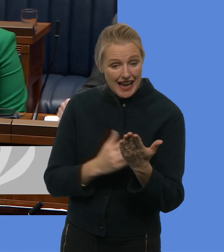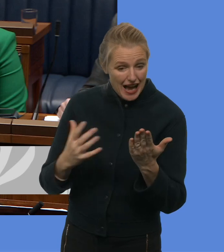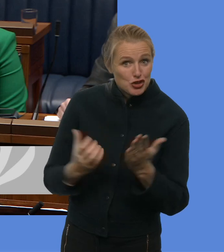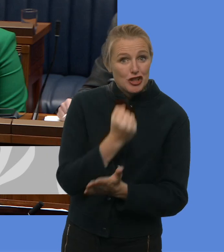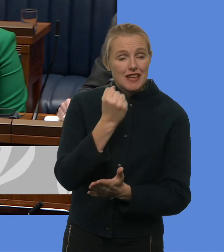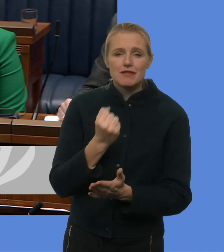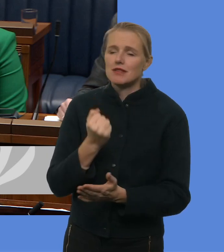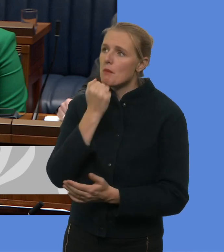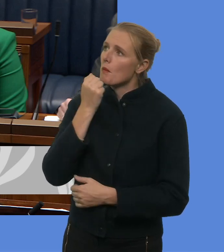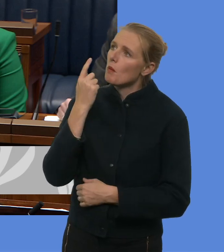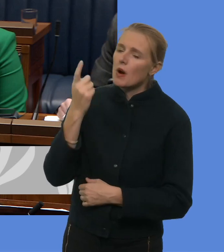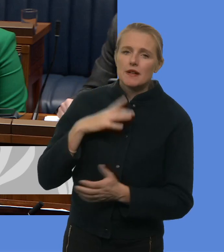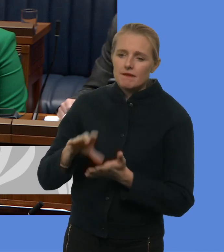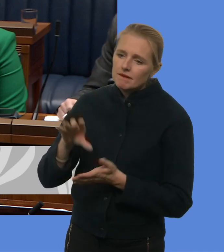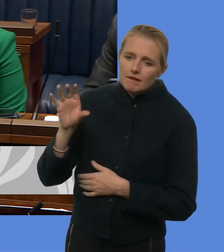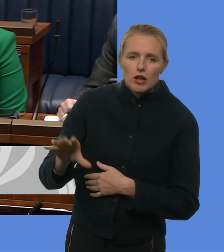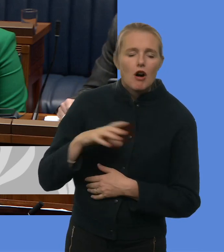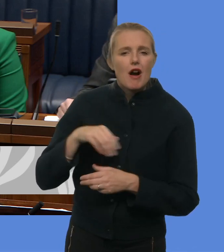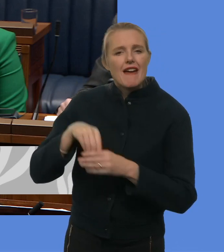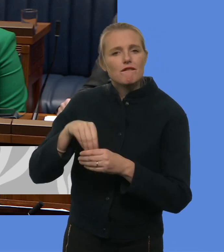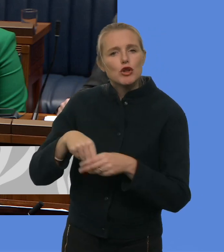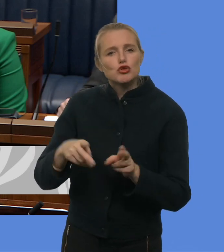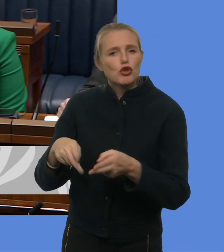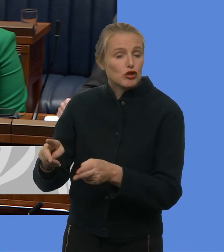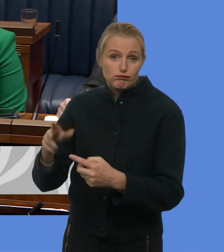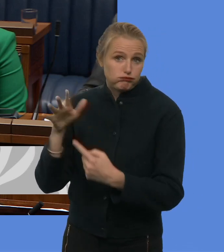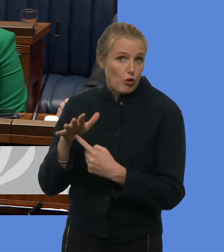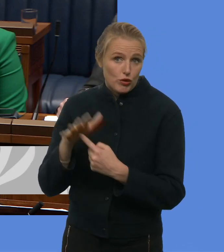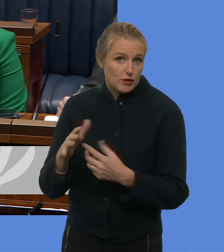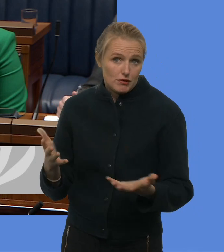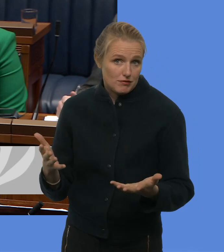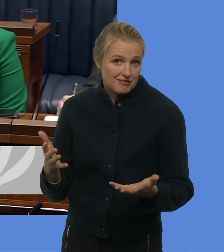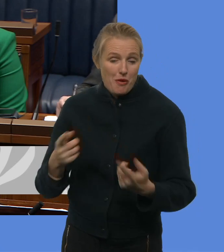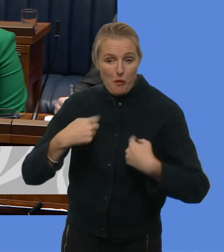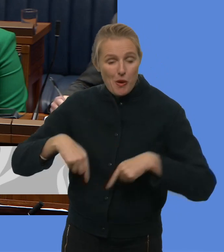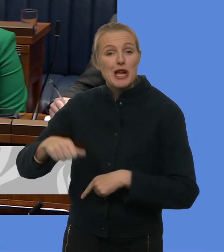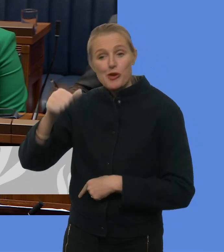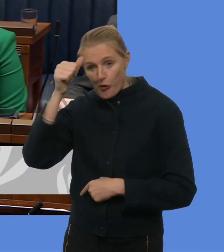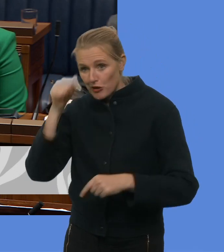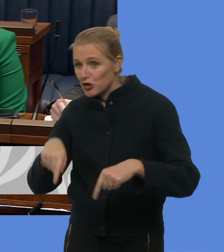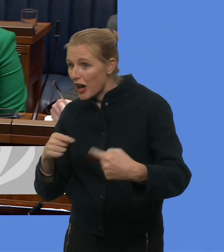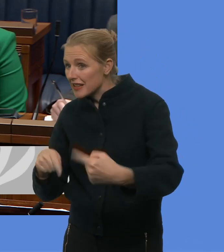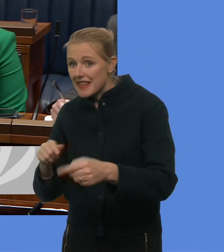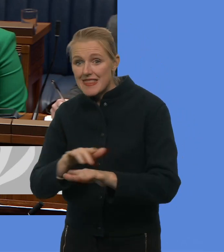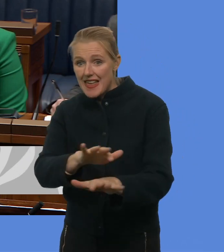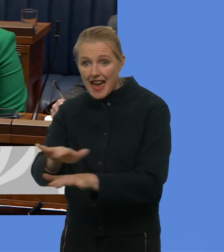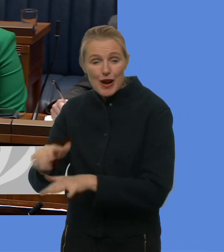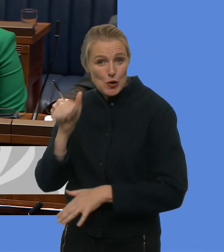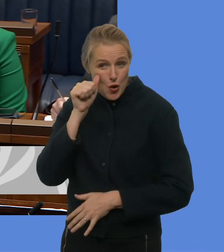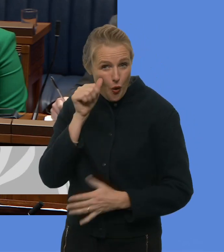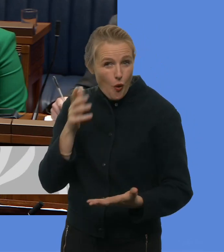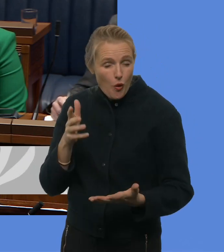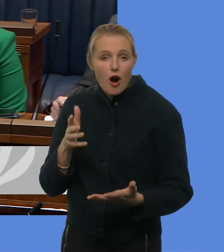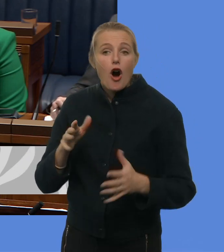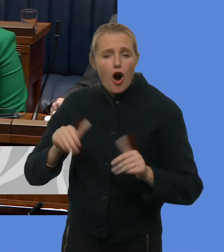is currently a barrier. And quite frankly, we know what the challenges are. And I think it is important that we work together to